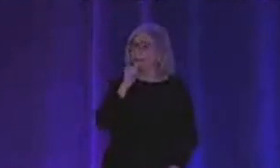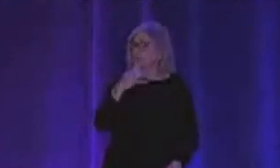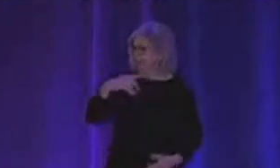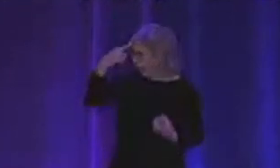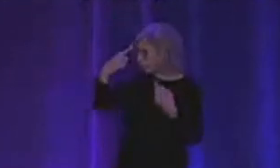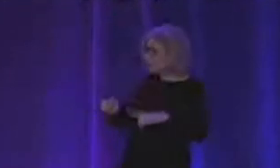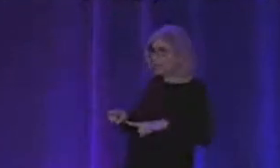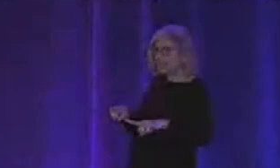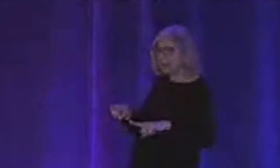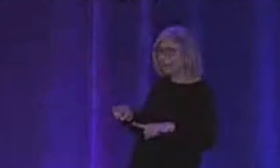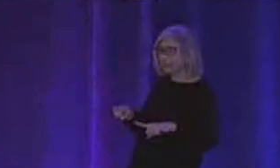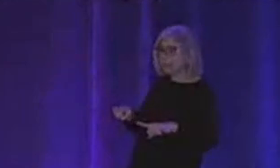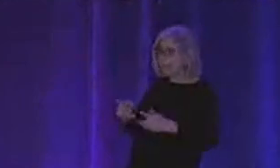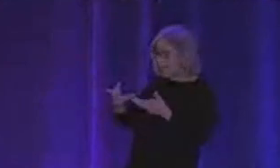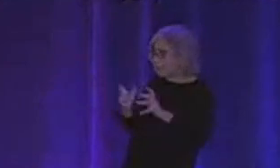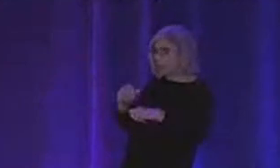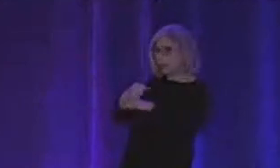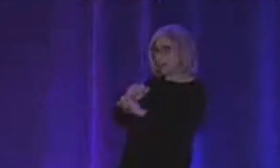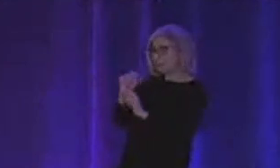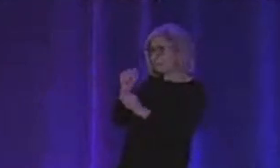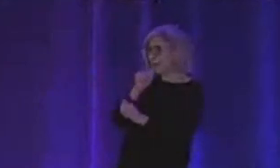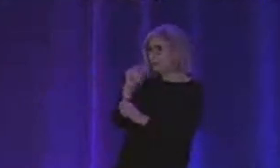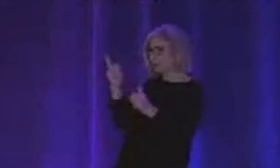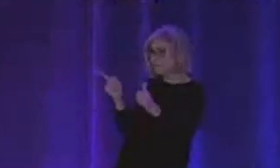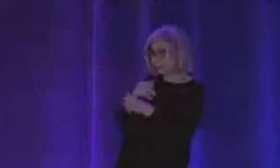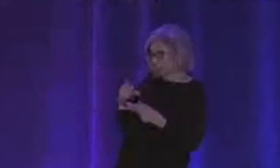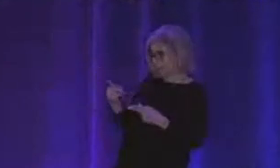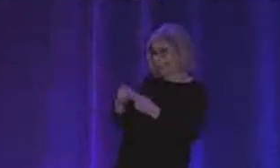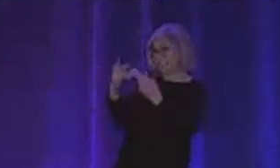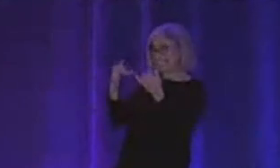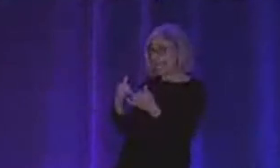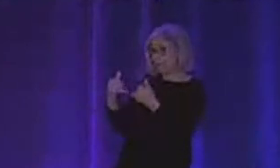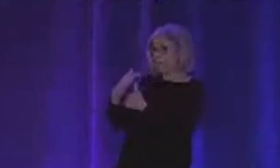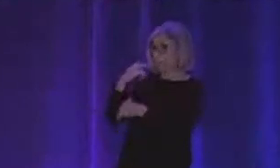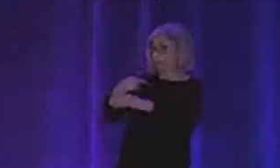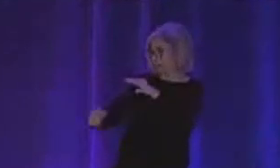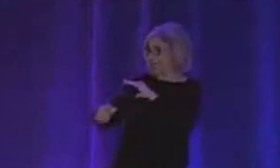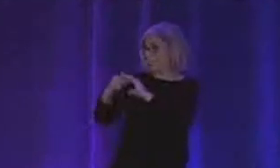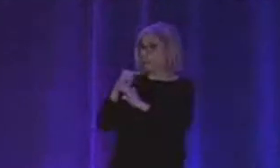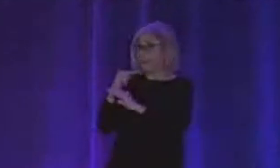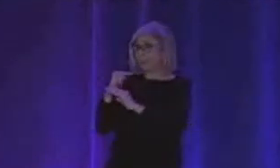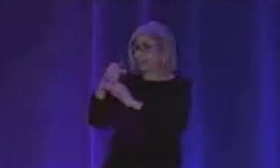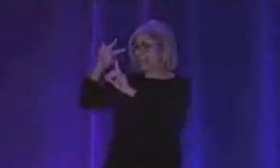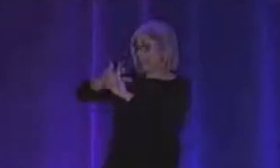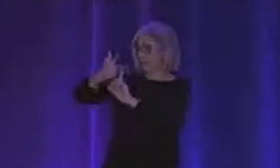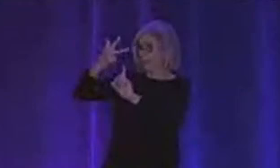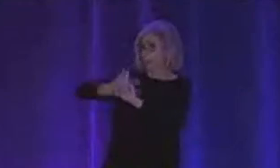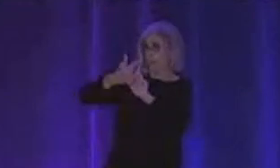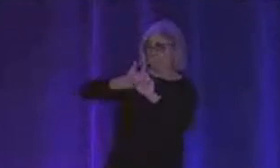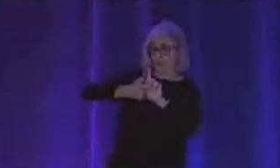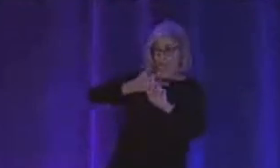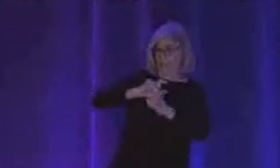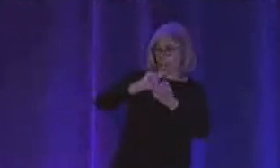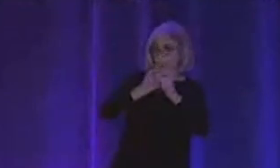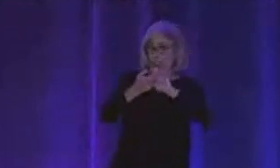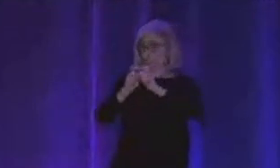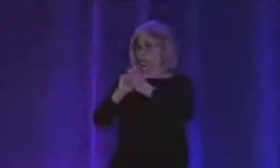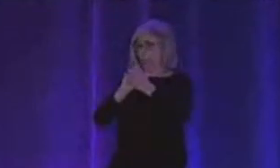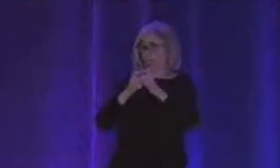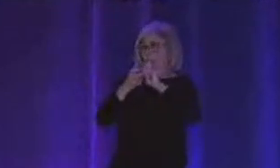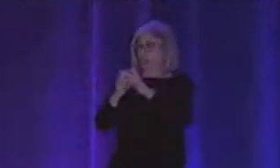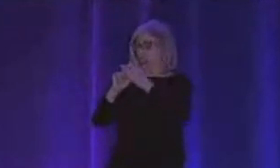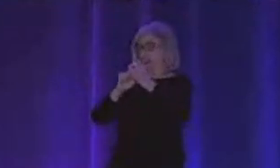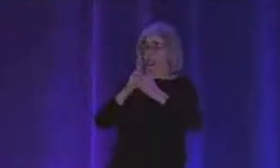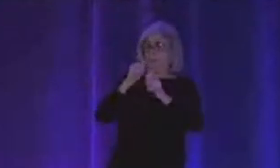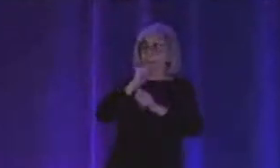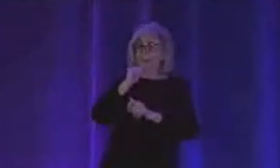with that. I didn't want to make the password in the first place. So now if you send me an email every 3 months saying to change the password besides some